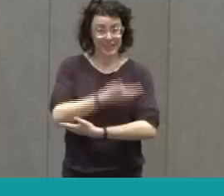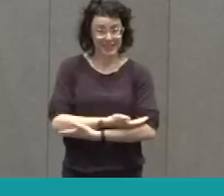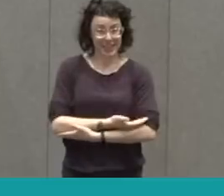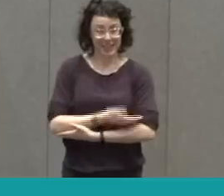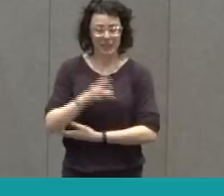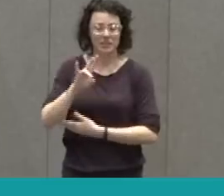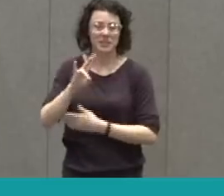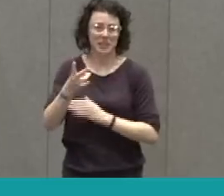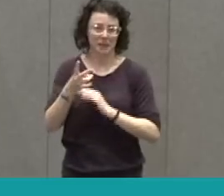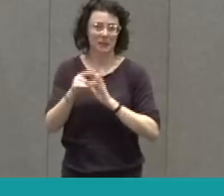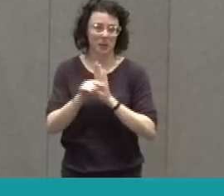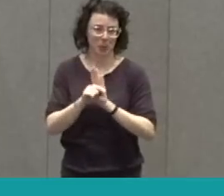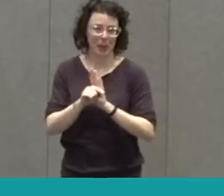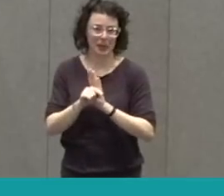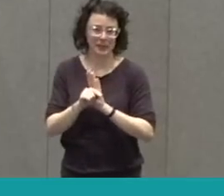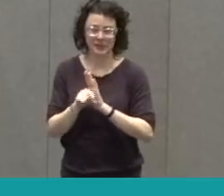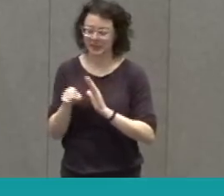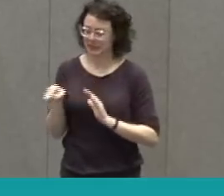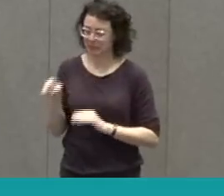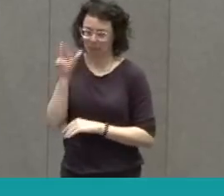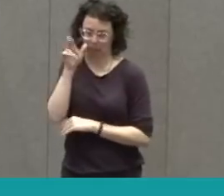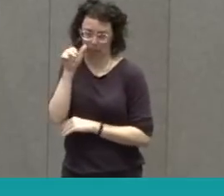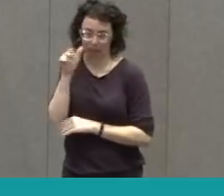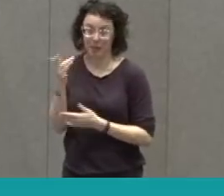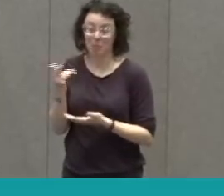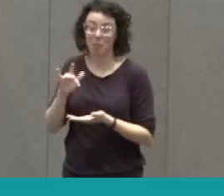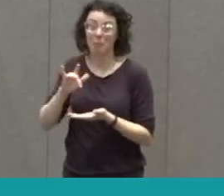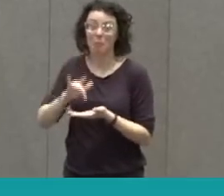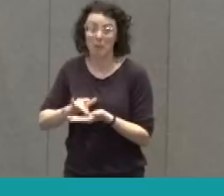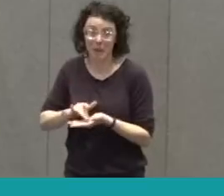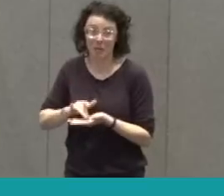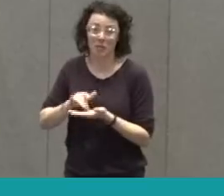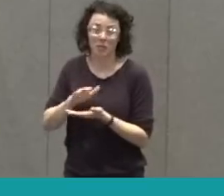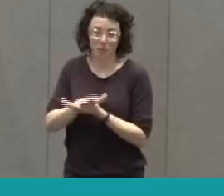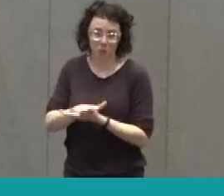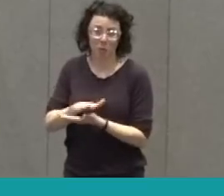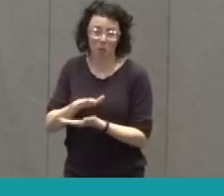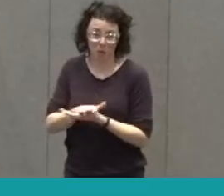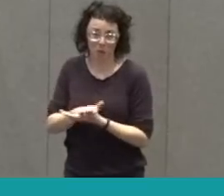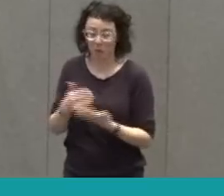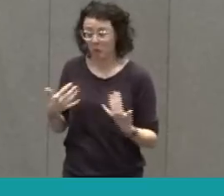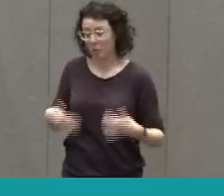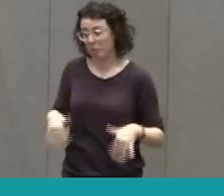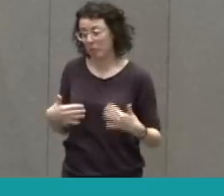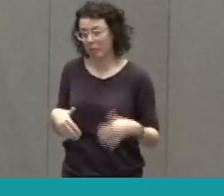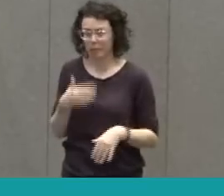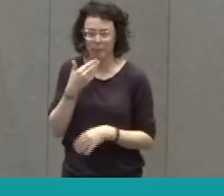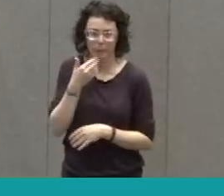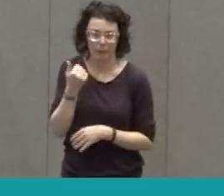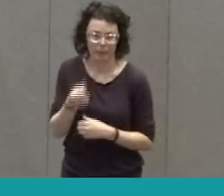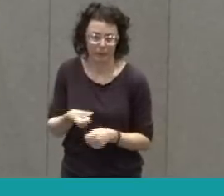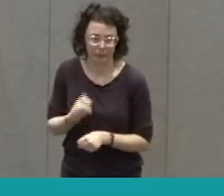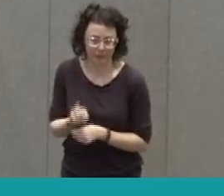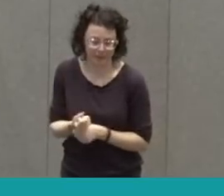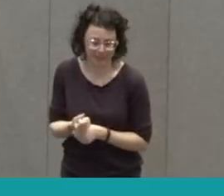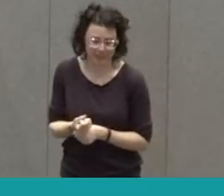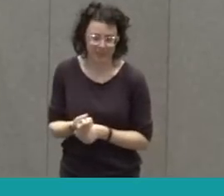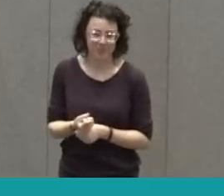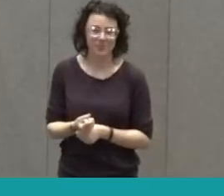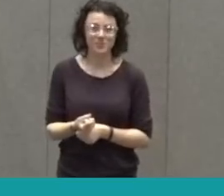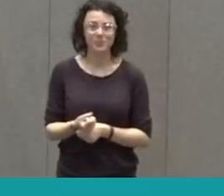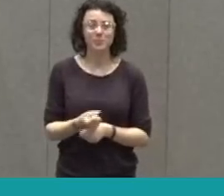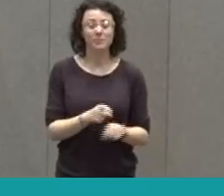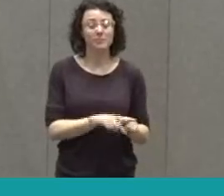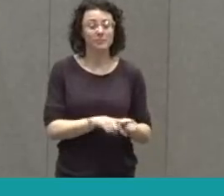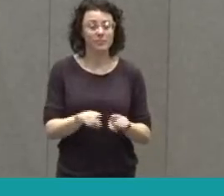Lucky him, and he's in the middle of middle school, which is the best of years. And he also